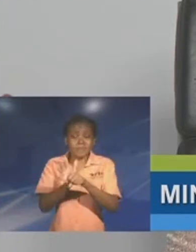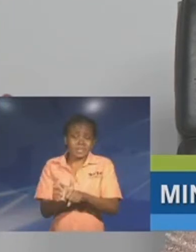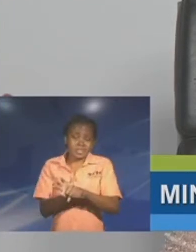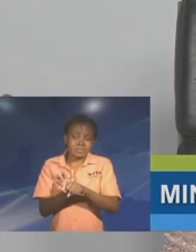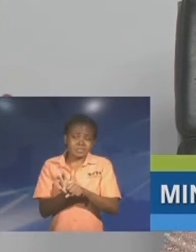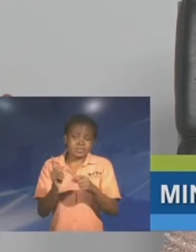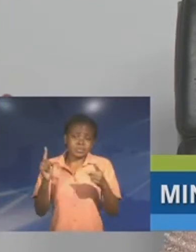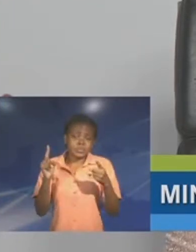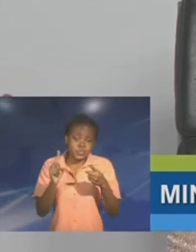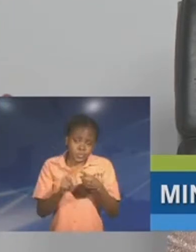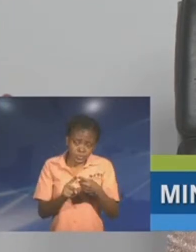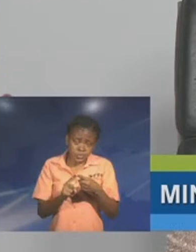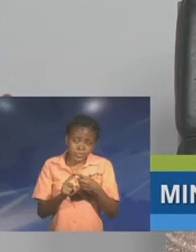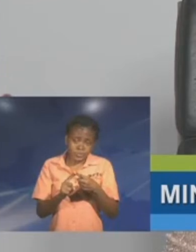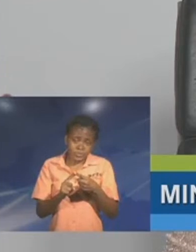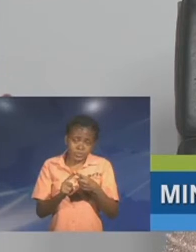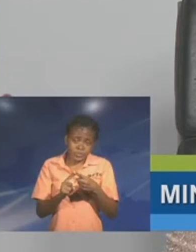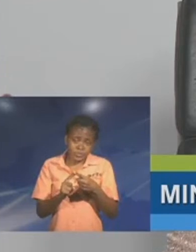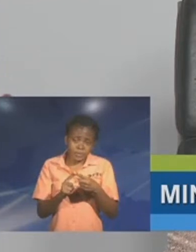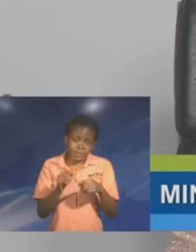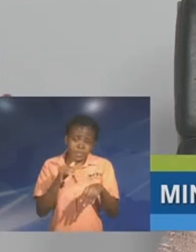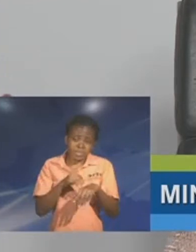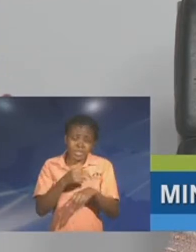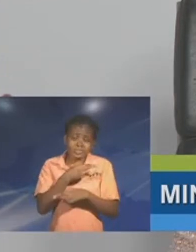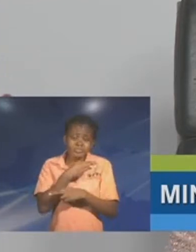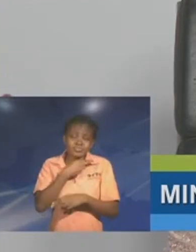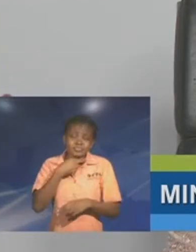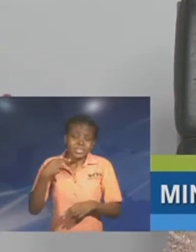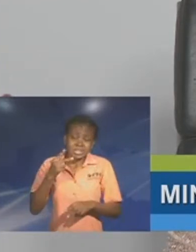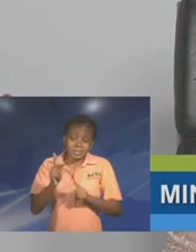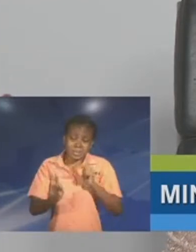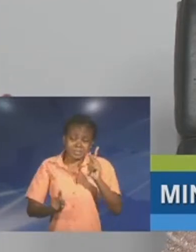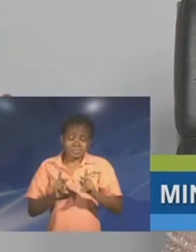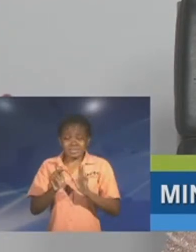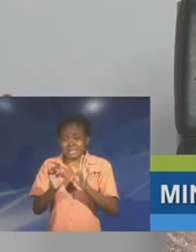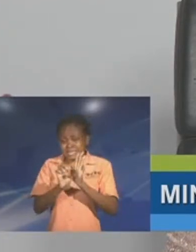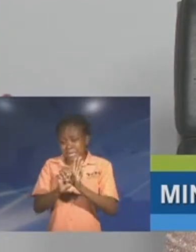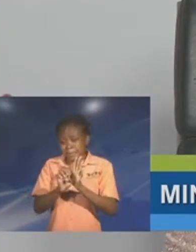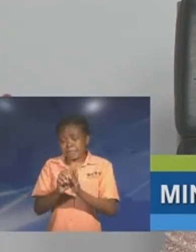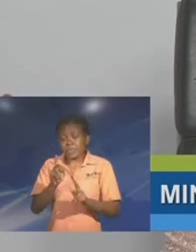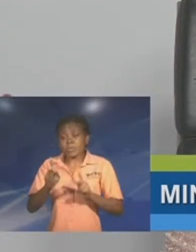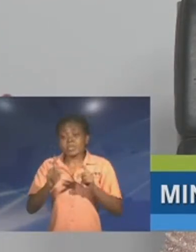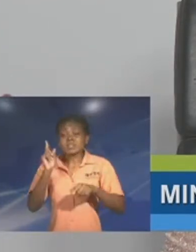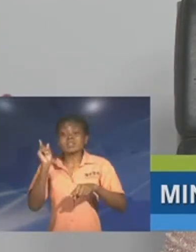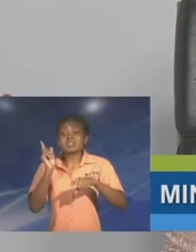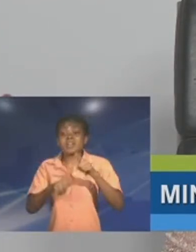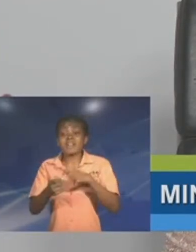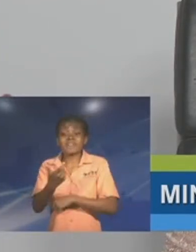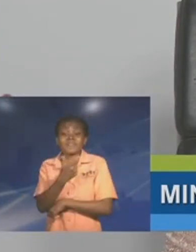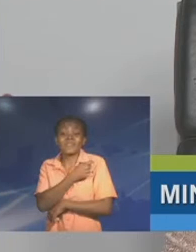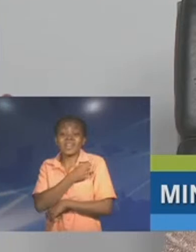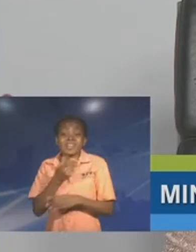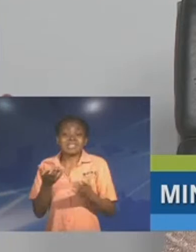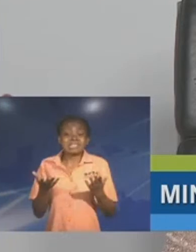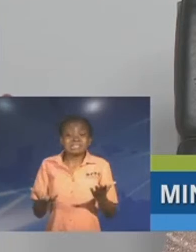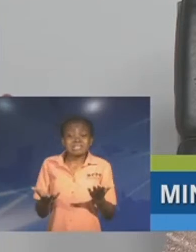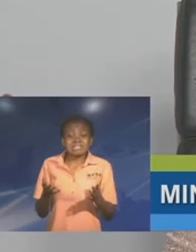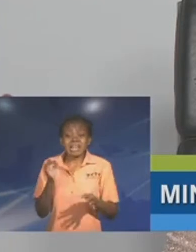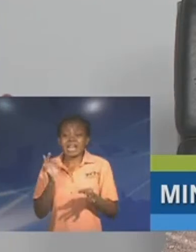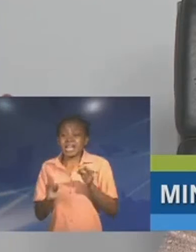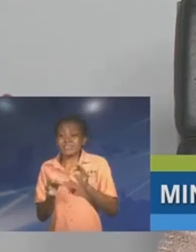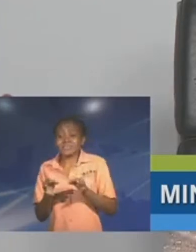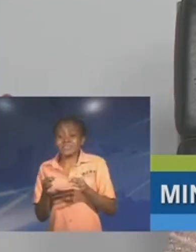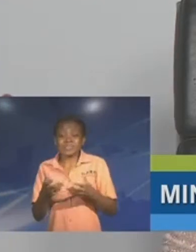have vulnerable relatives. So, for example, persons who cannot be vaccinated, such as the immunocompromised or